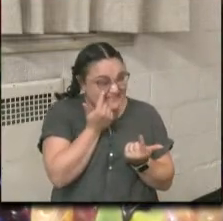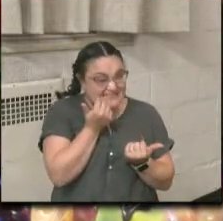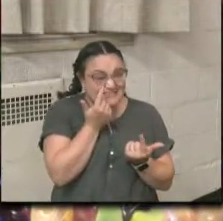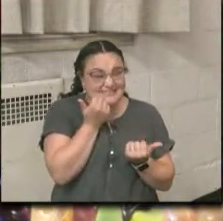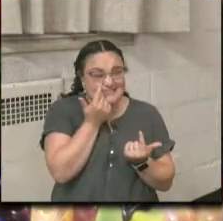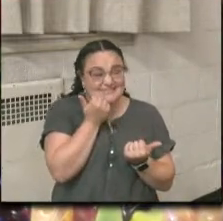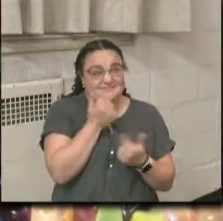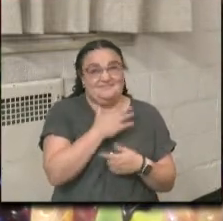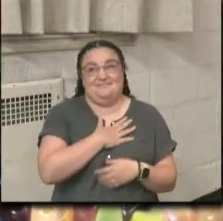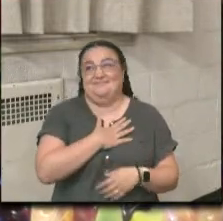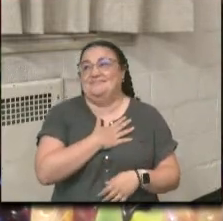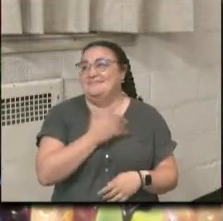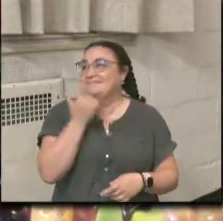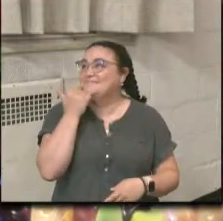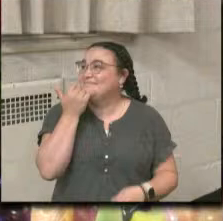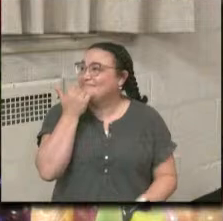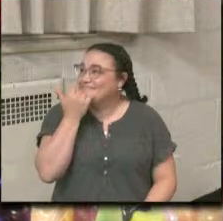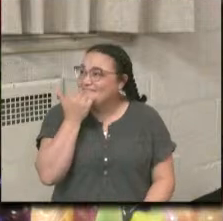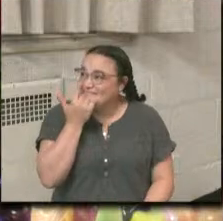It's been like,